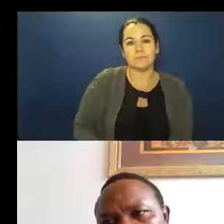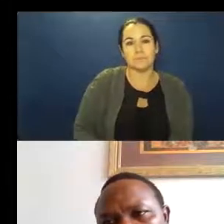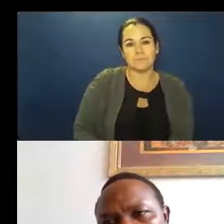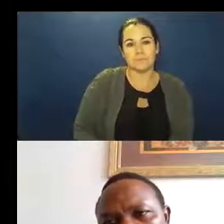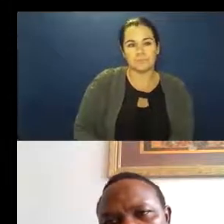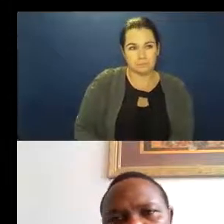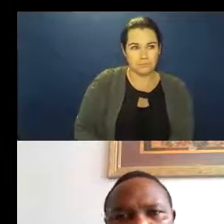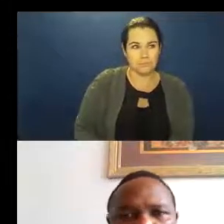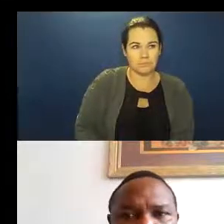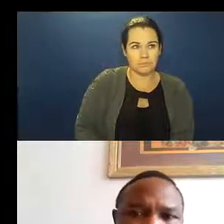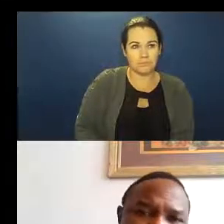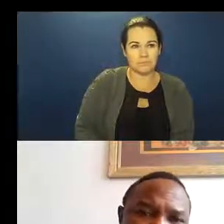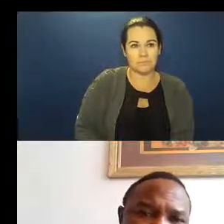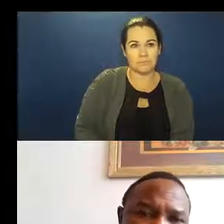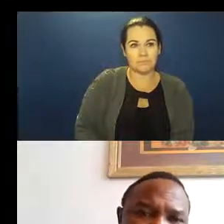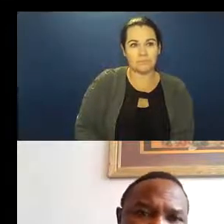Moving forward,